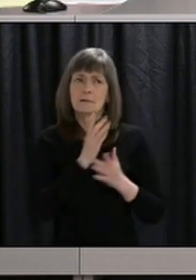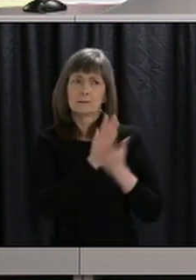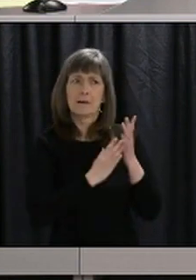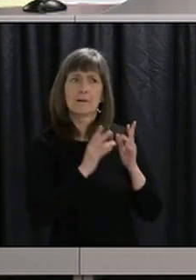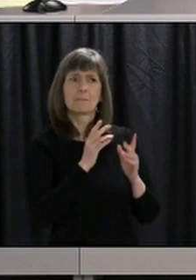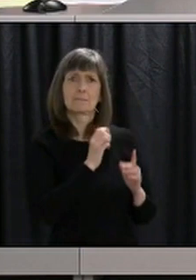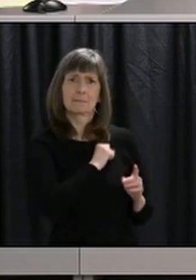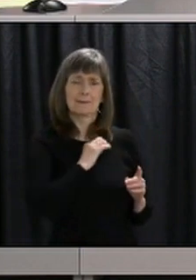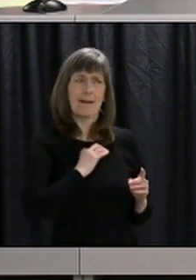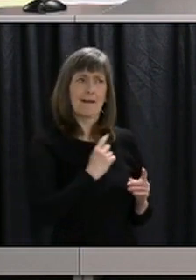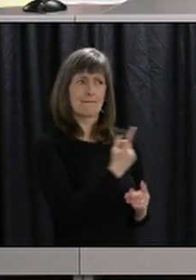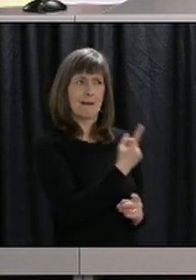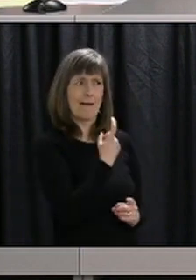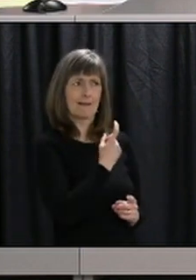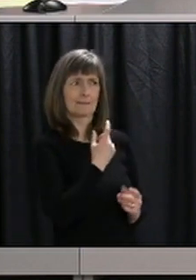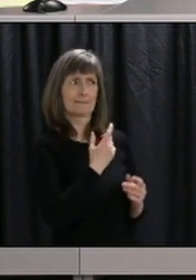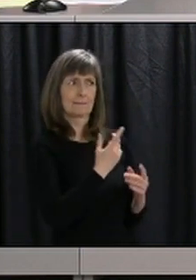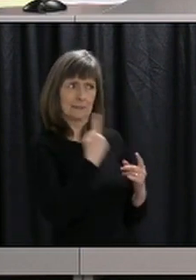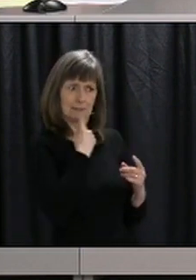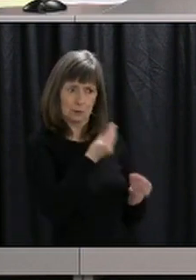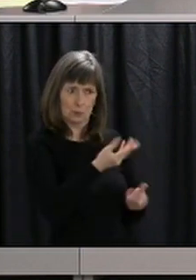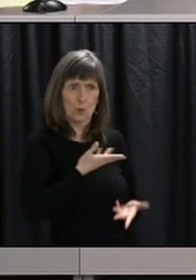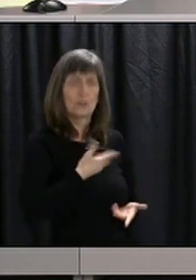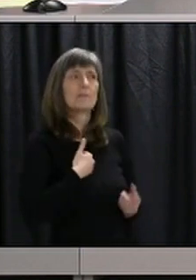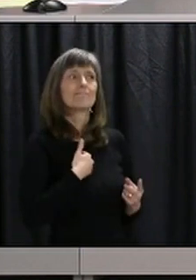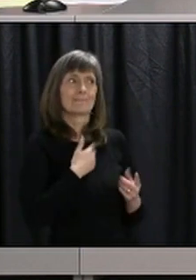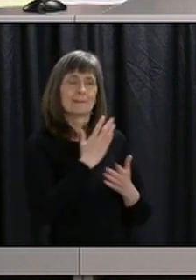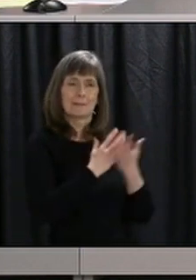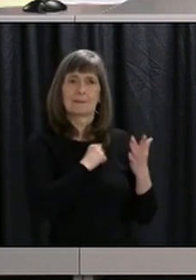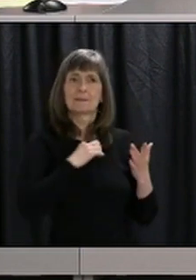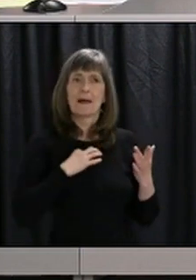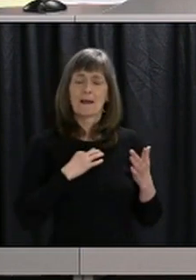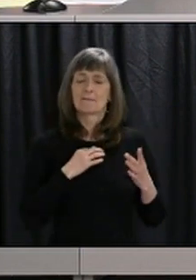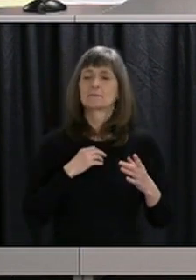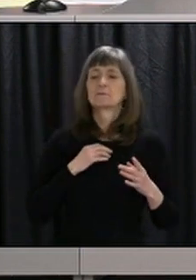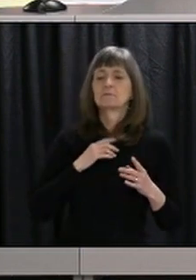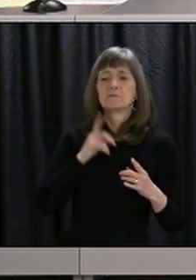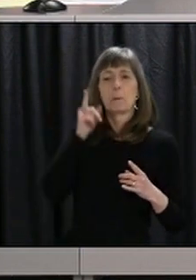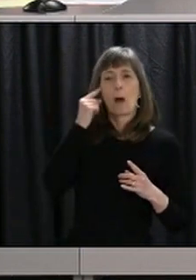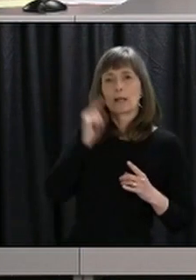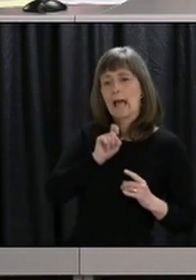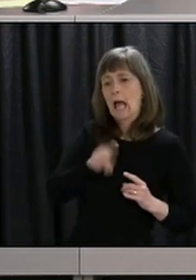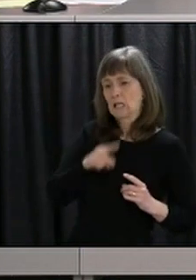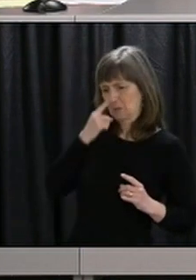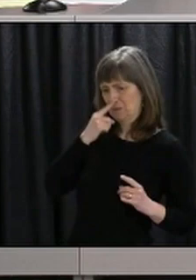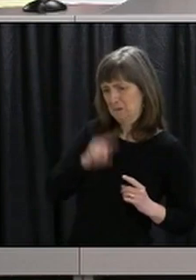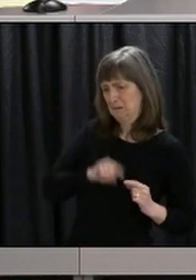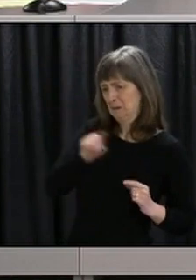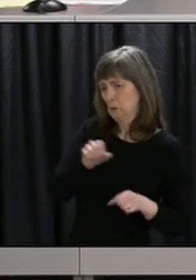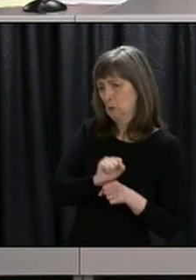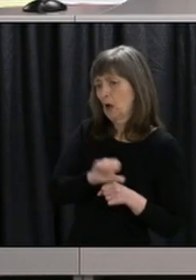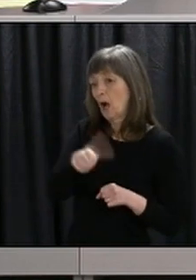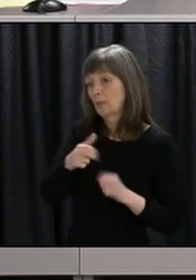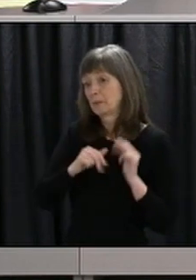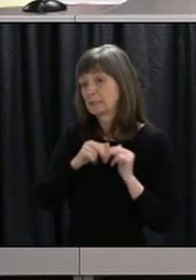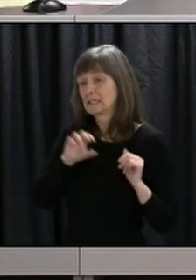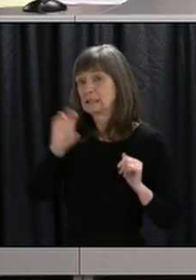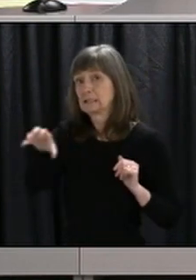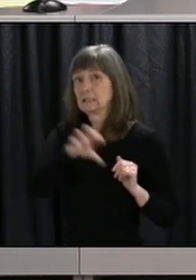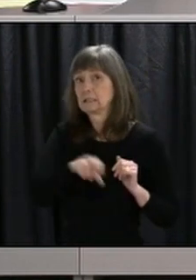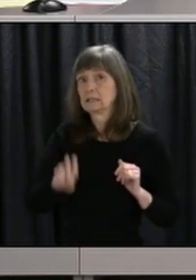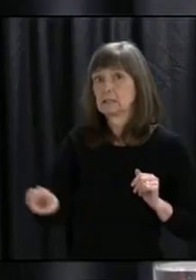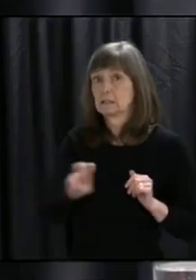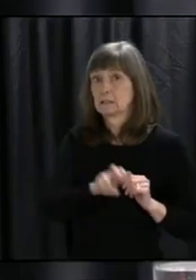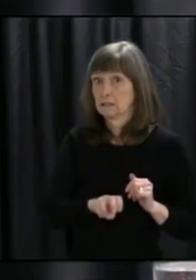by different facilities concurrently. How are you making sure these new rules are applied everywhere in the province? Well, the